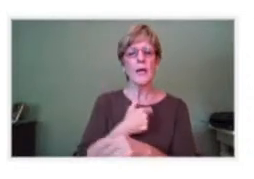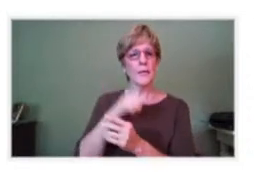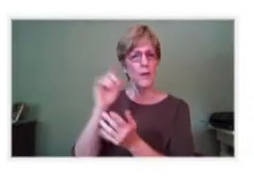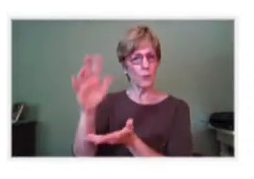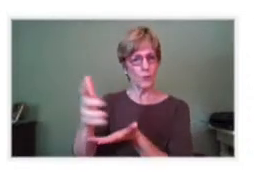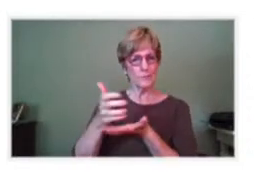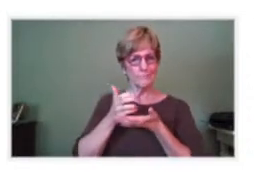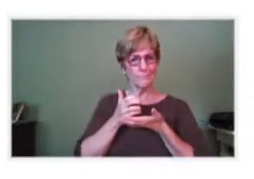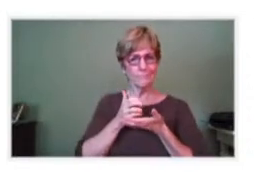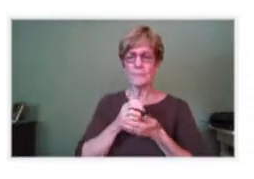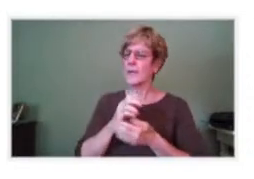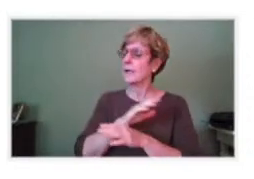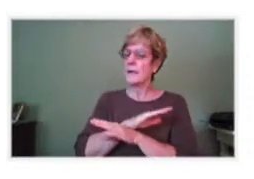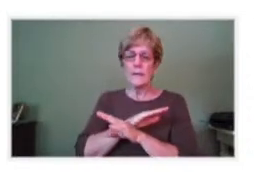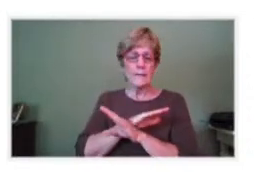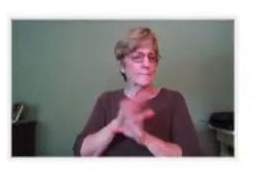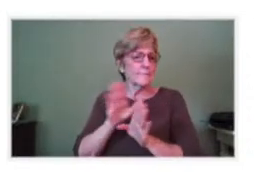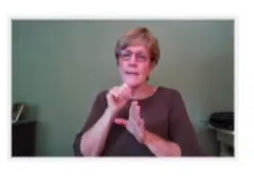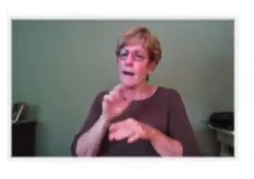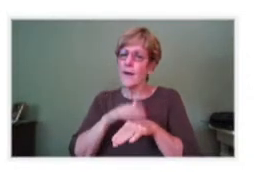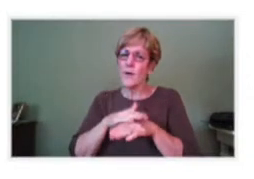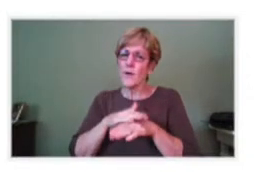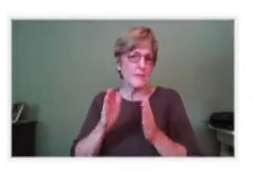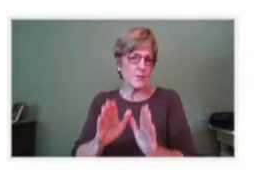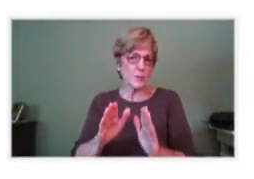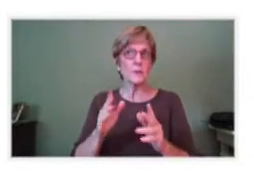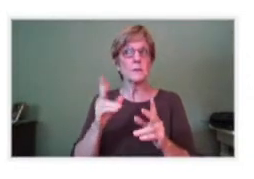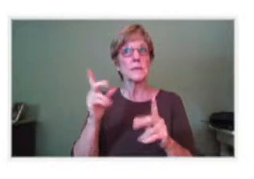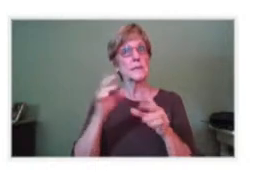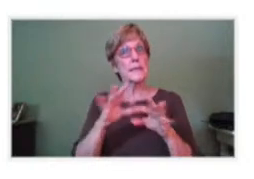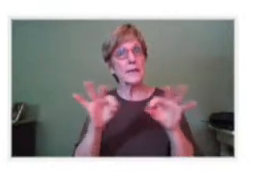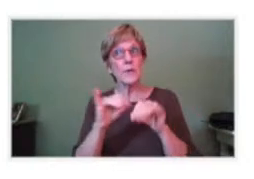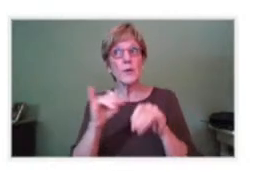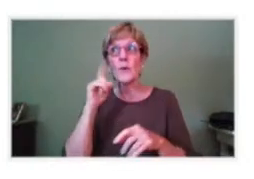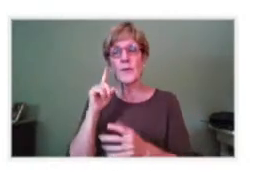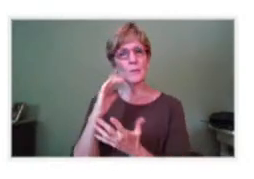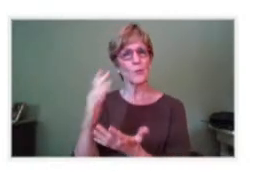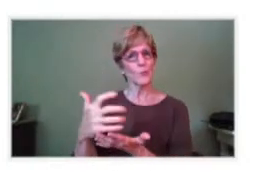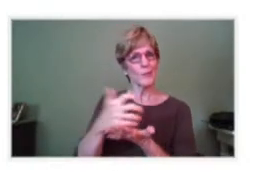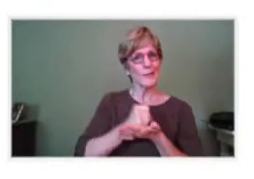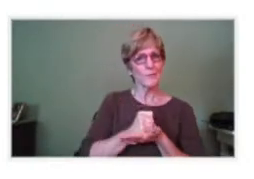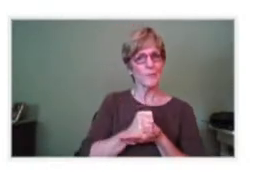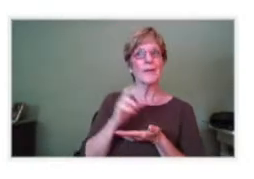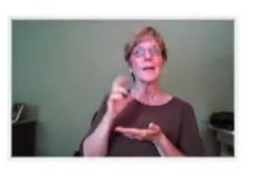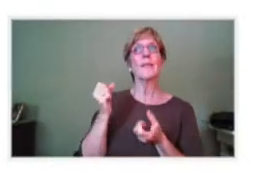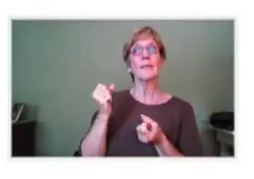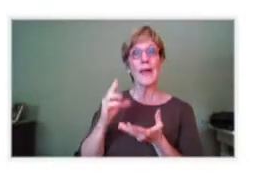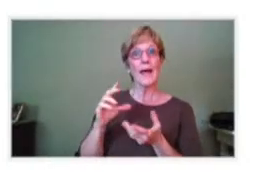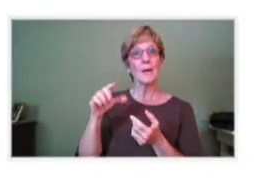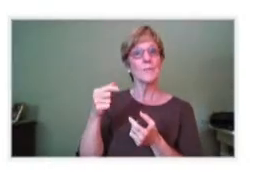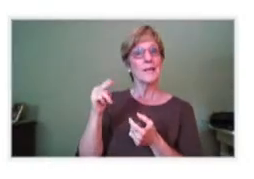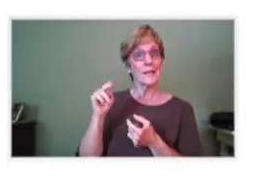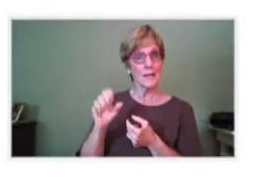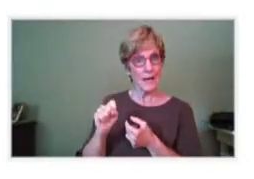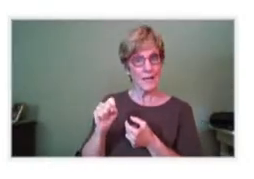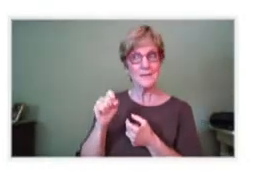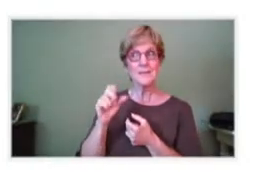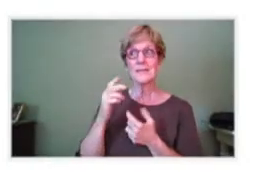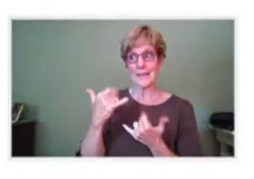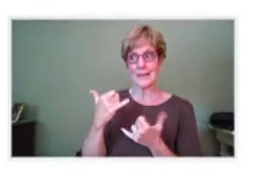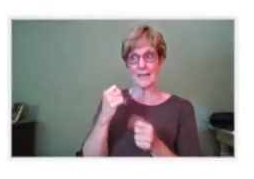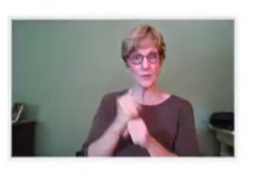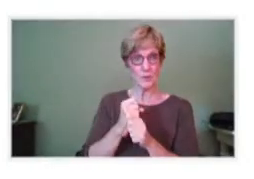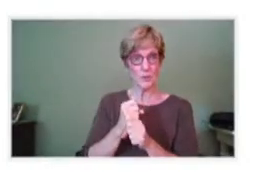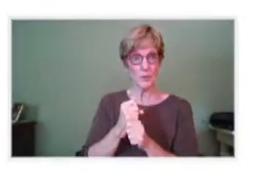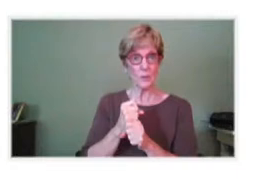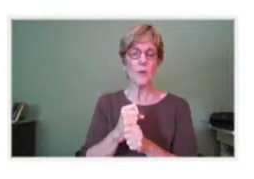is very, very significant to think about. If we're recovering that many guns off of our streets throughout this year, then you have